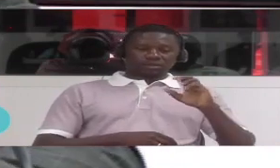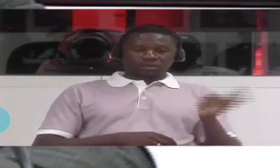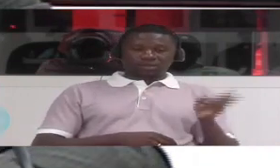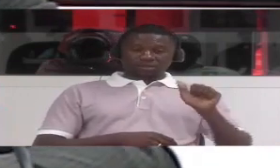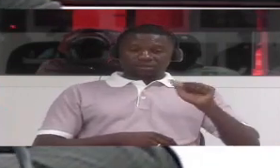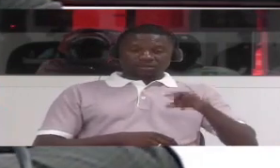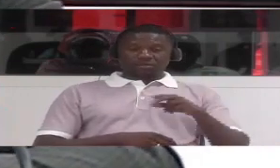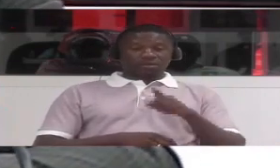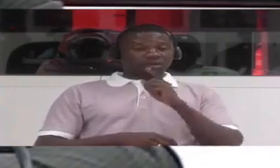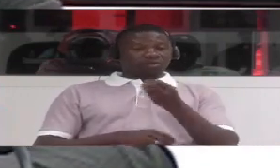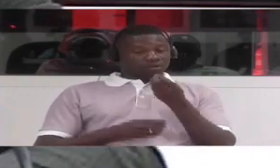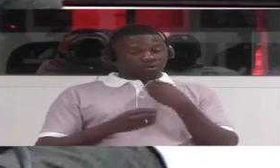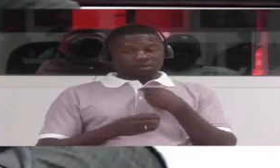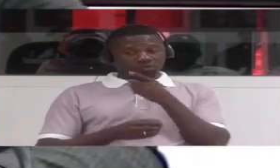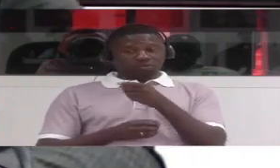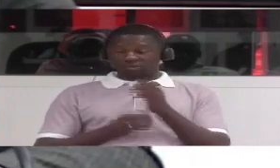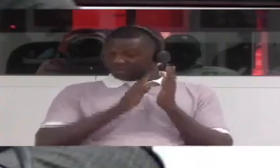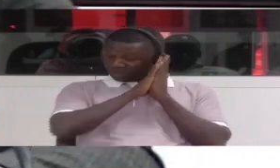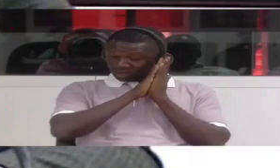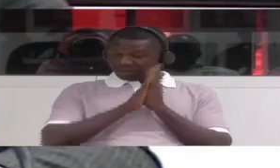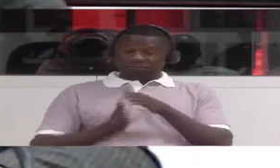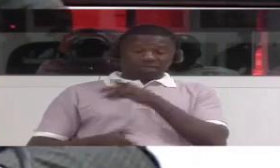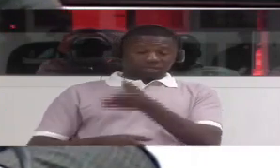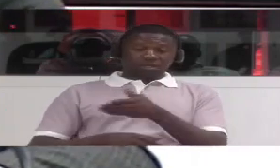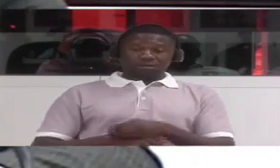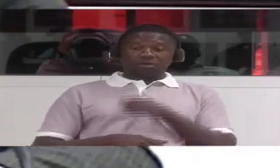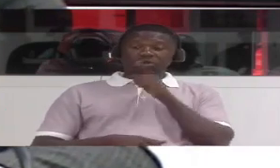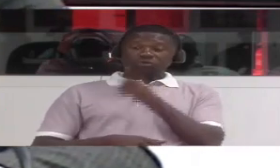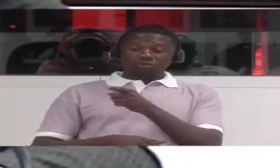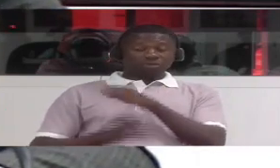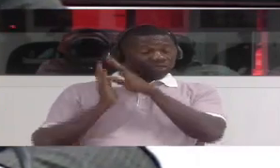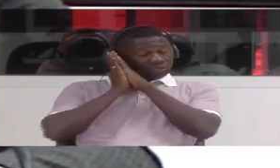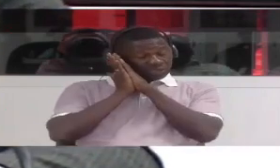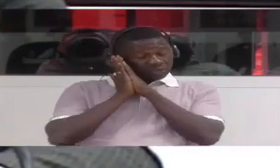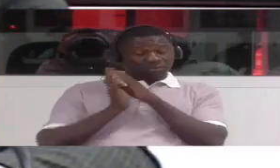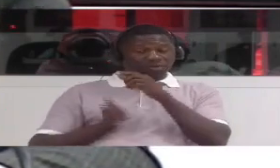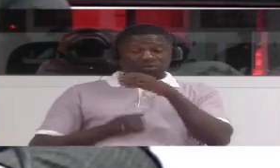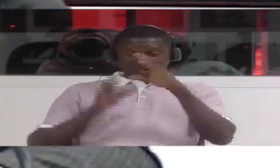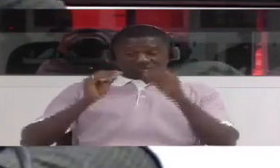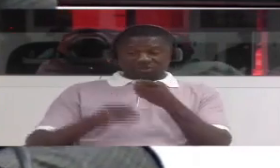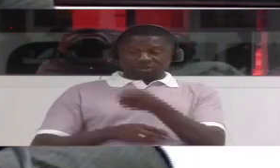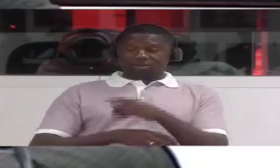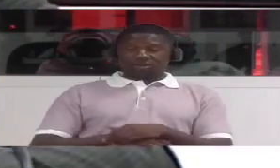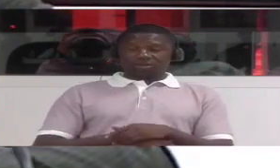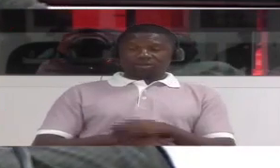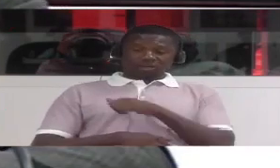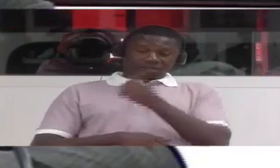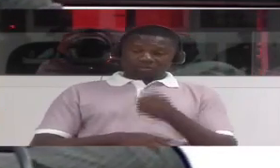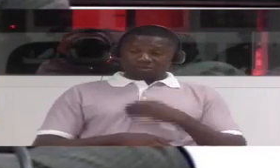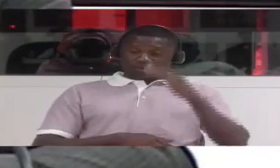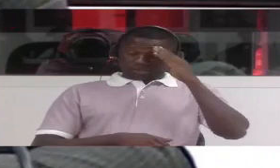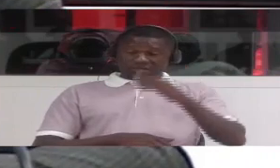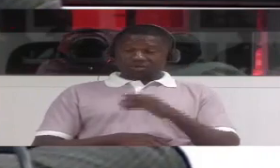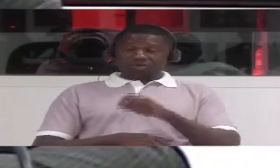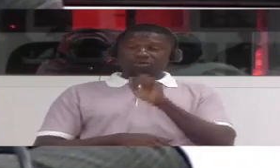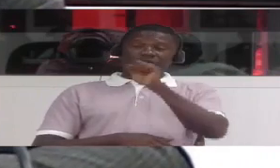here. But you will sleep in this office. And you can thank your stars, because all the people related with this freedom